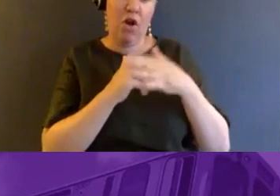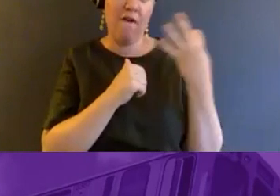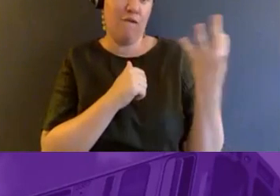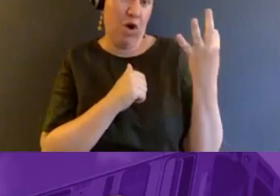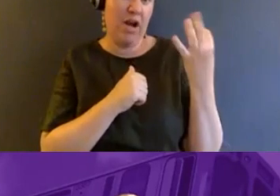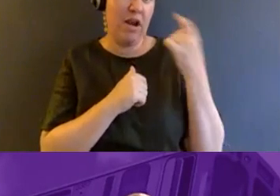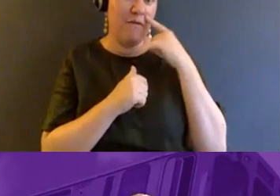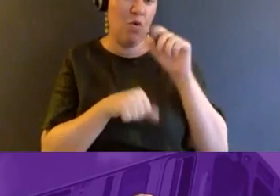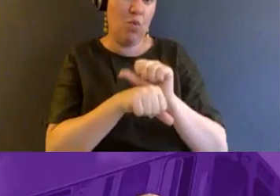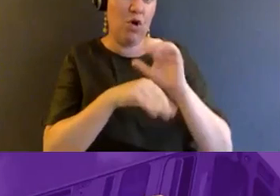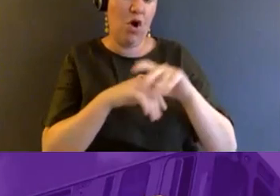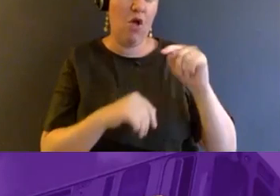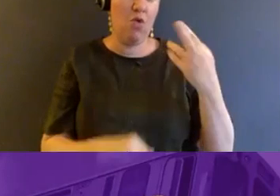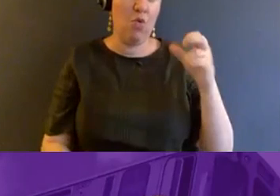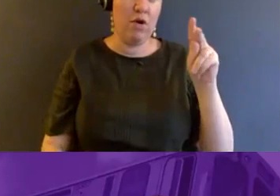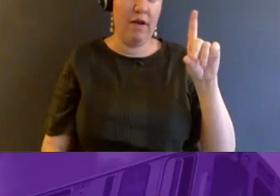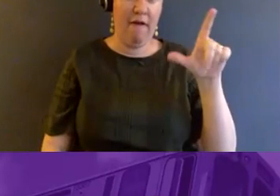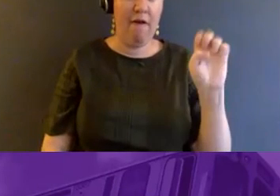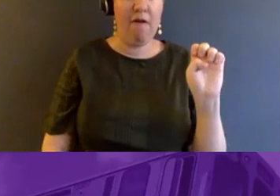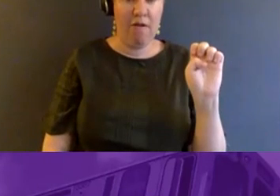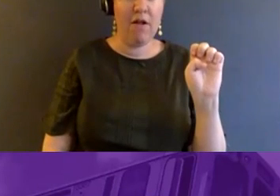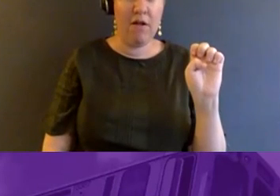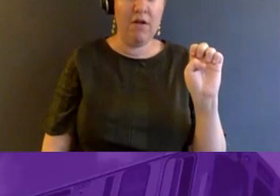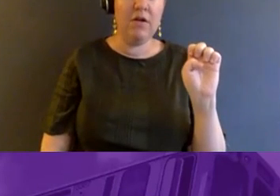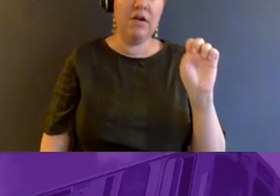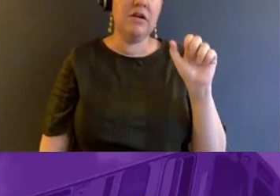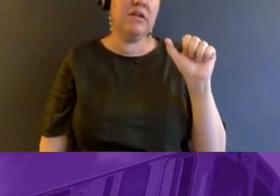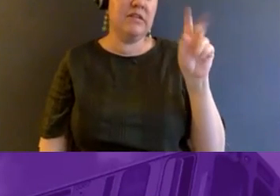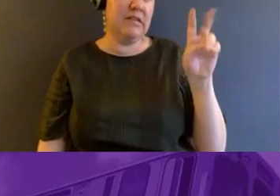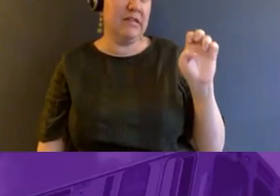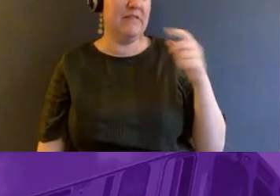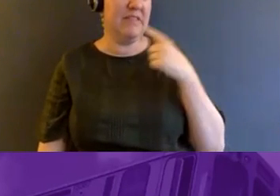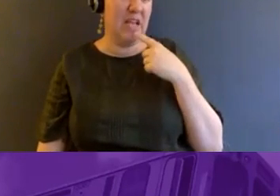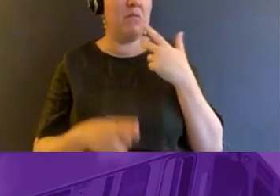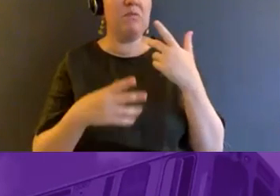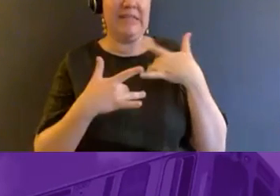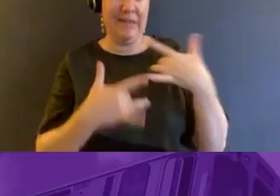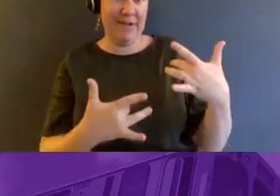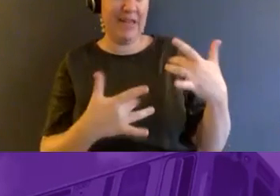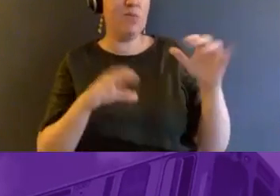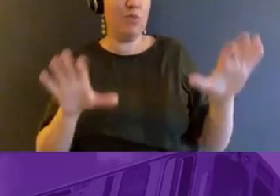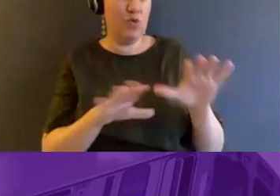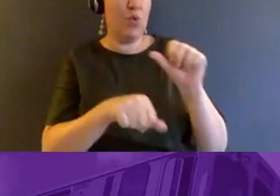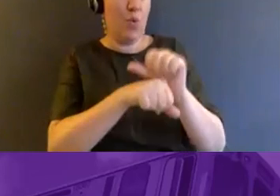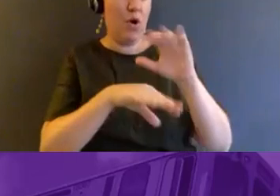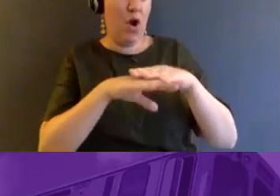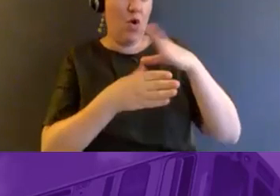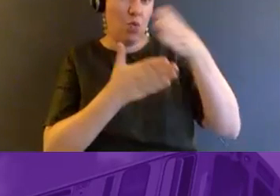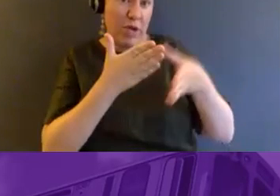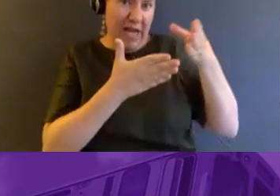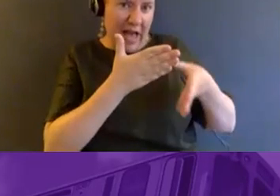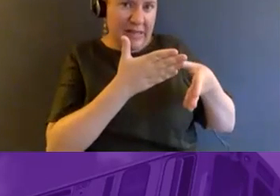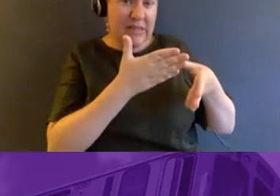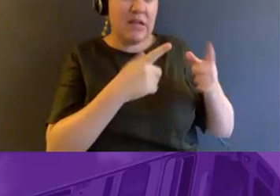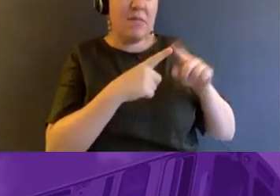work. As Steve mentioned before, we would ordinarily do this work on weekends, but we can